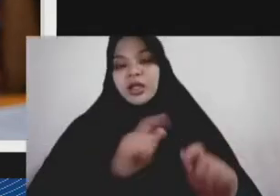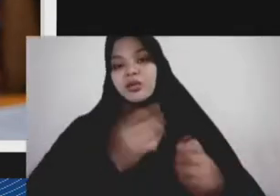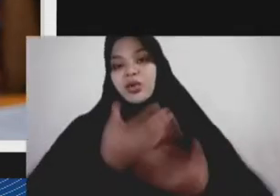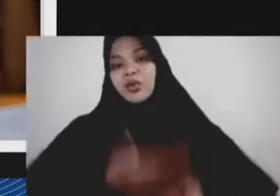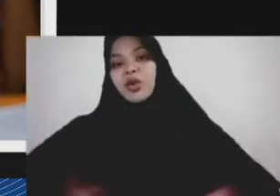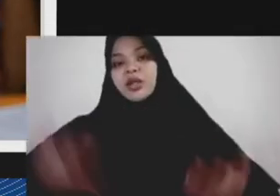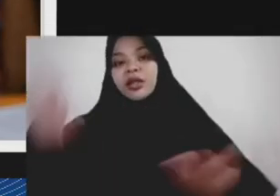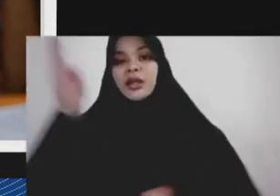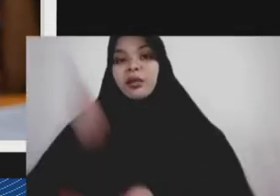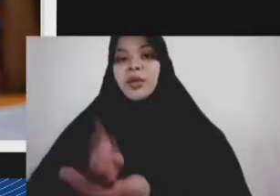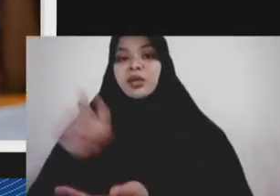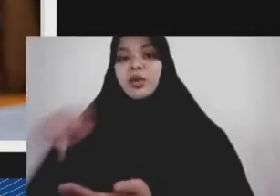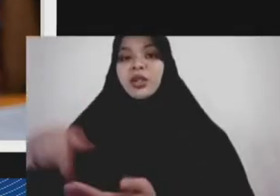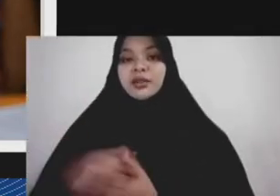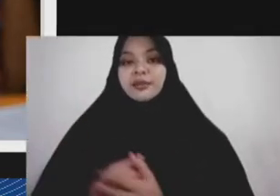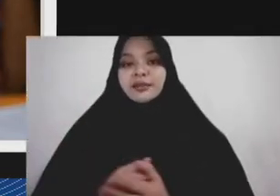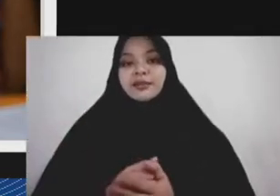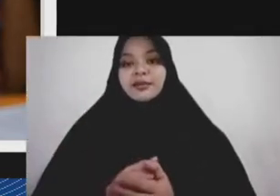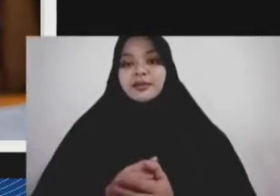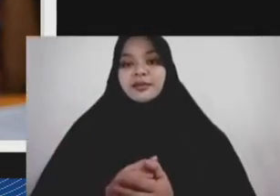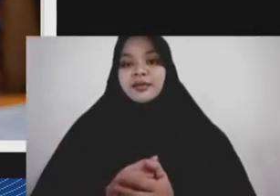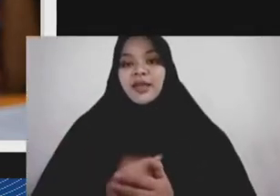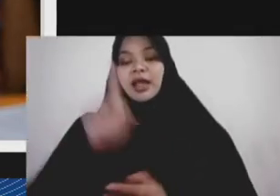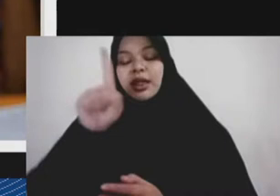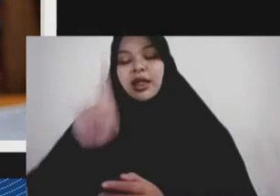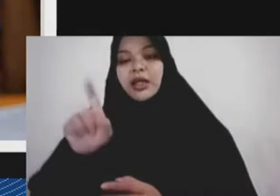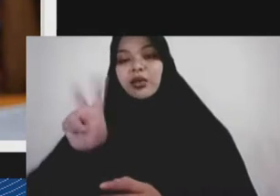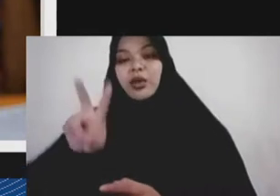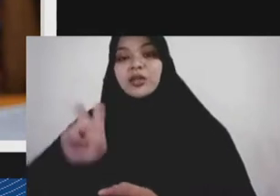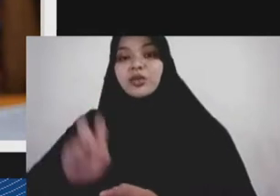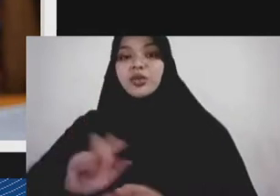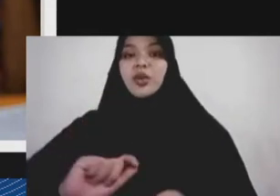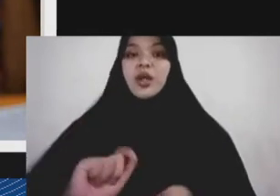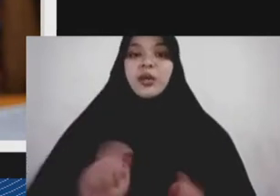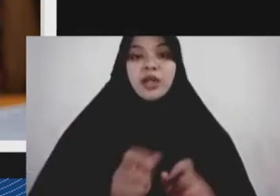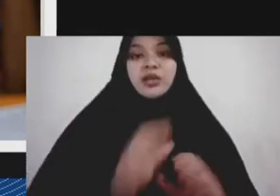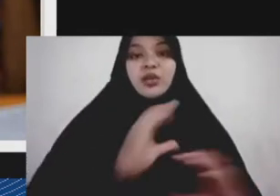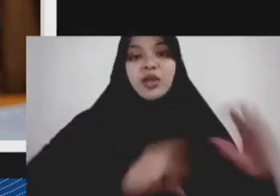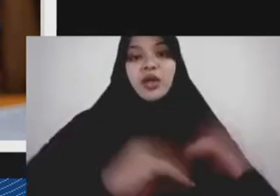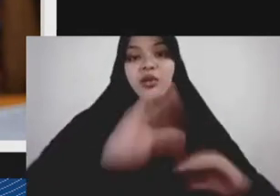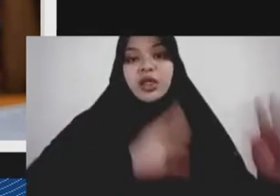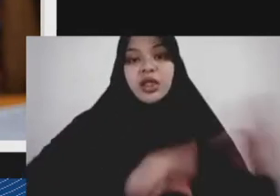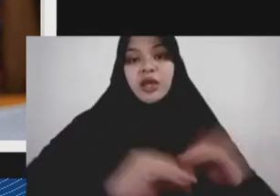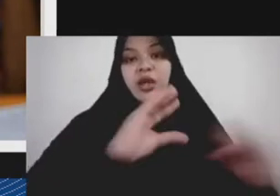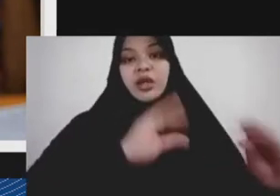and survivor voices need to be leading the conversation on risk mitigation.